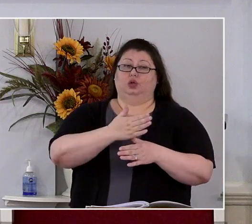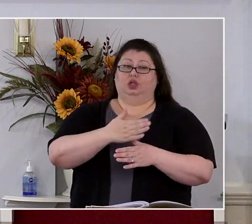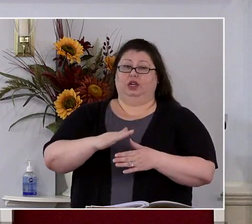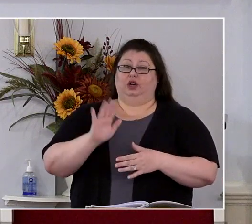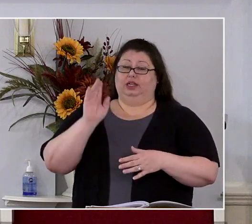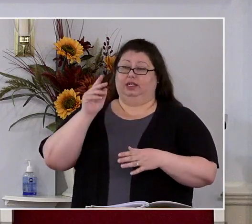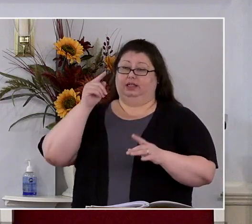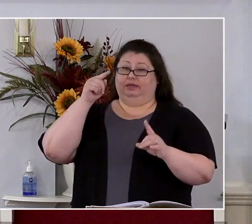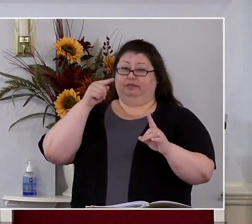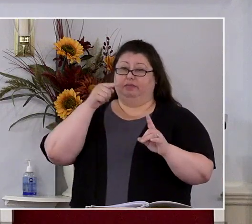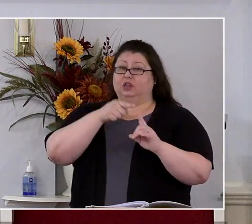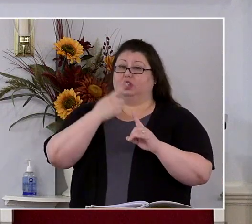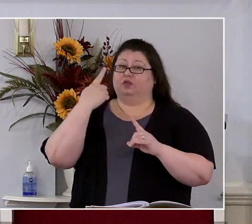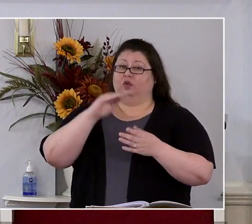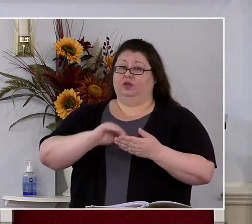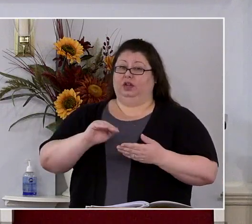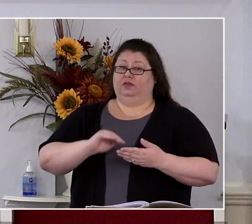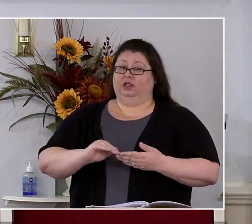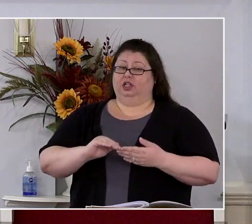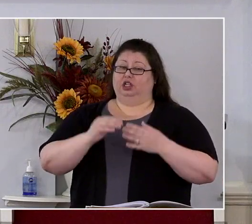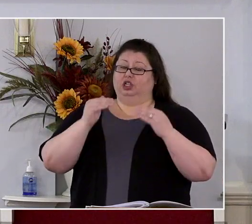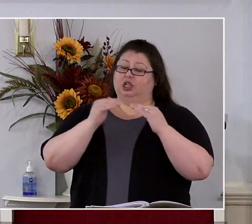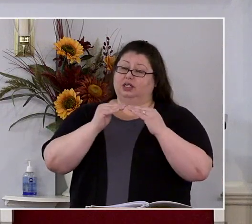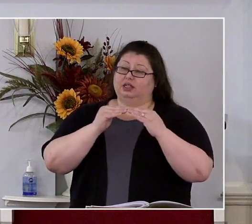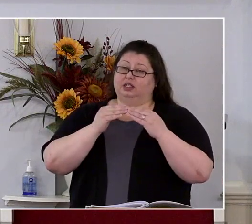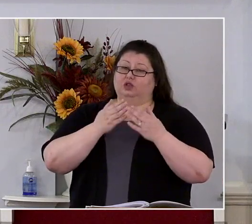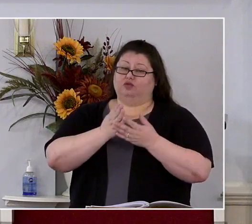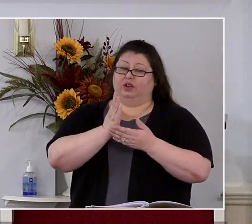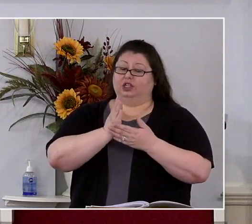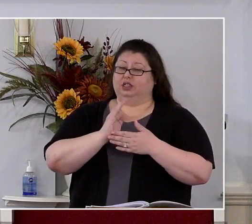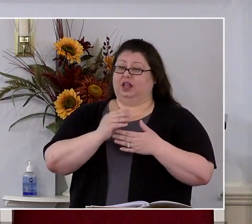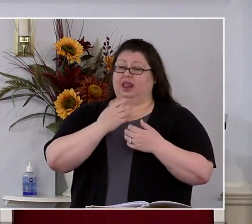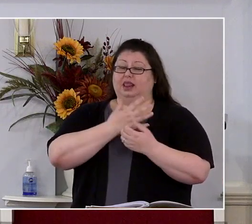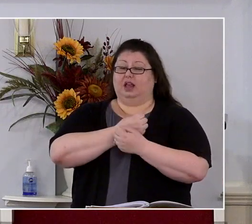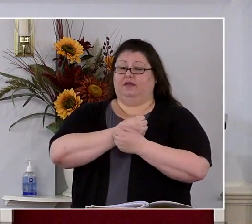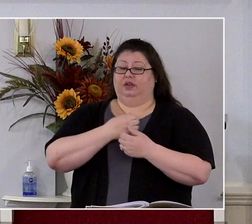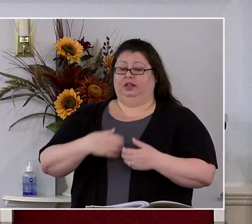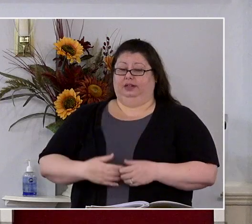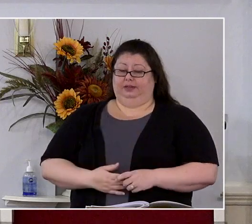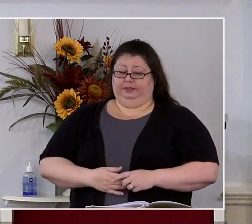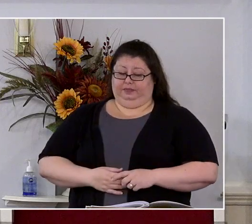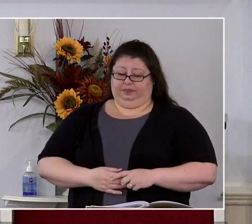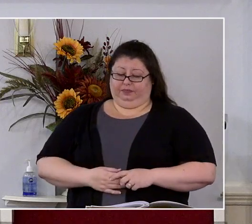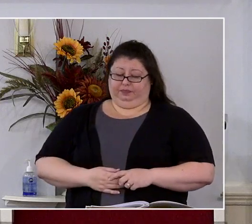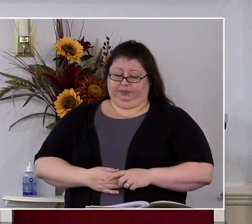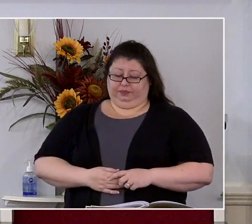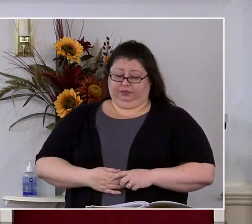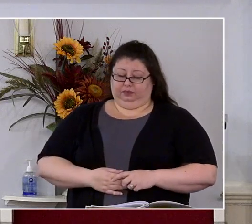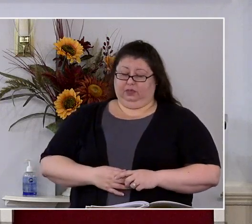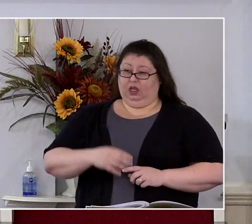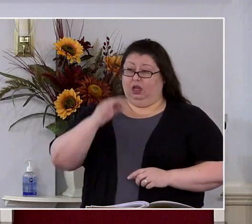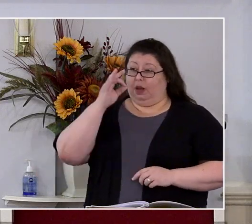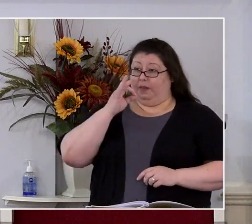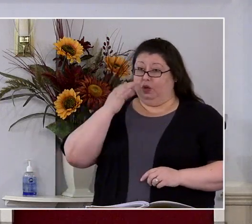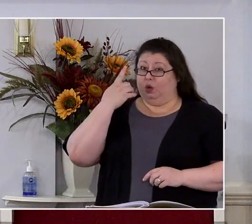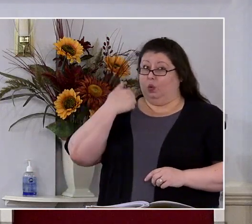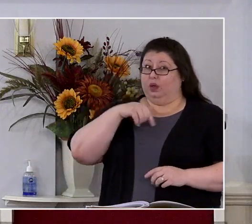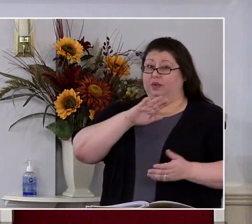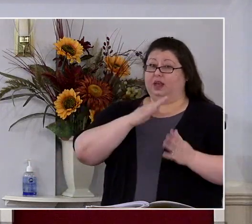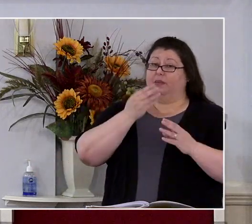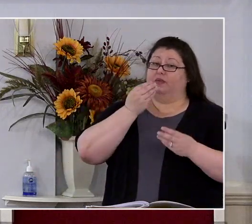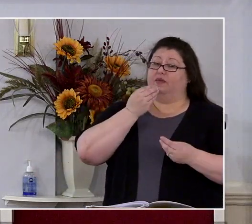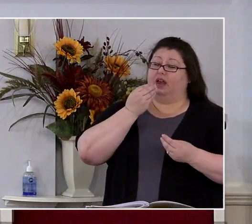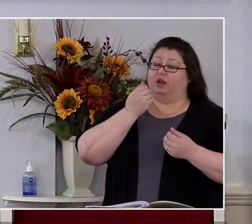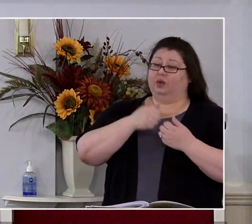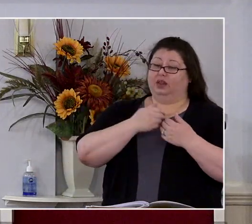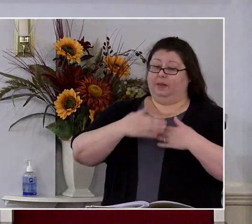his mission of forgiveness, justice, righteousness, and love. In communion, we are fed with the